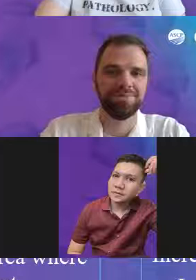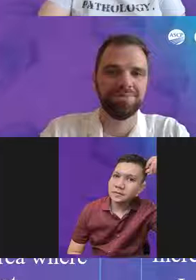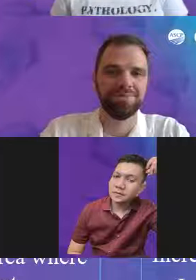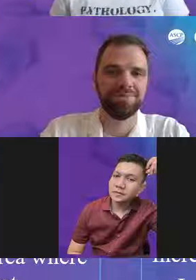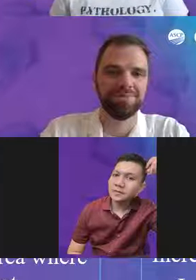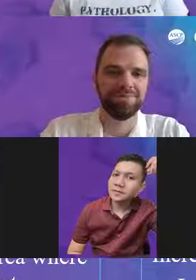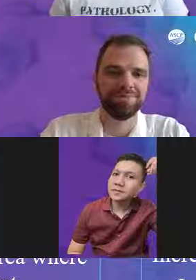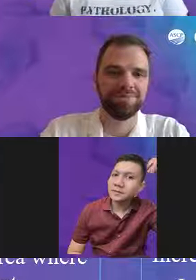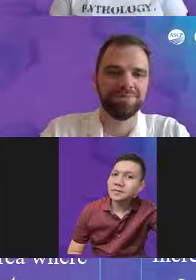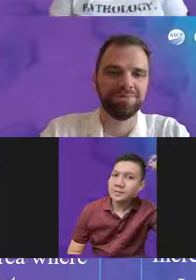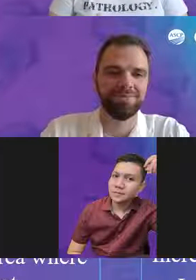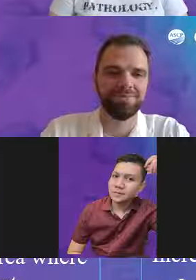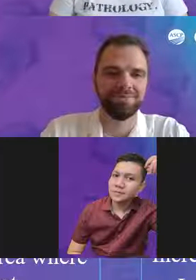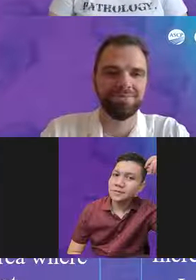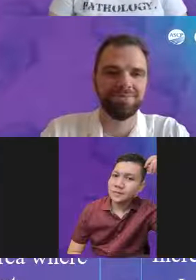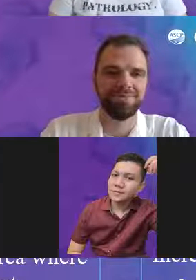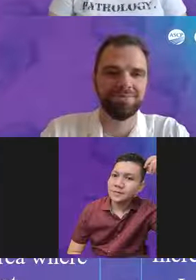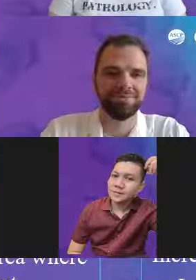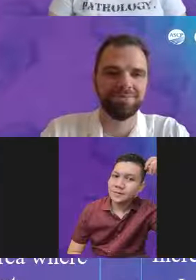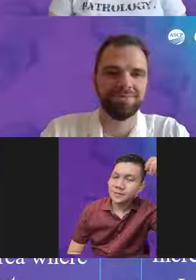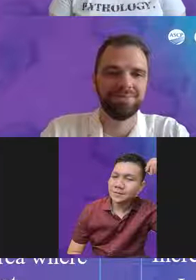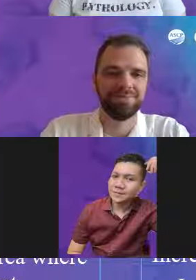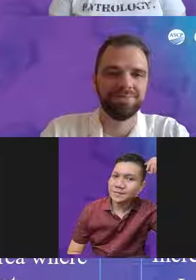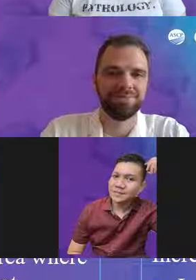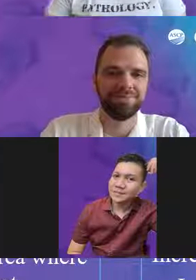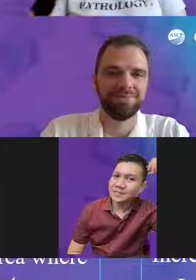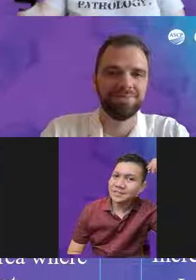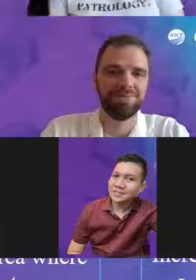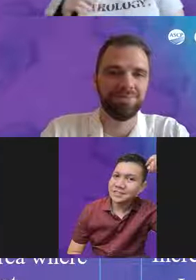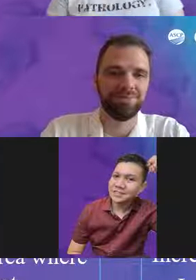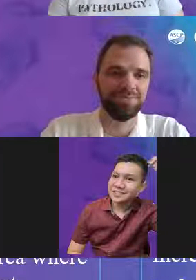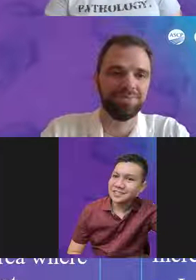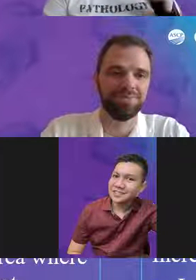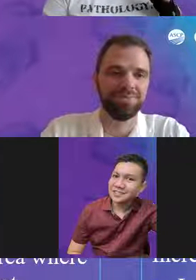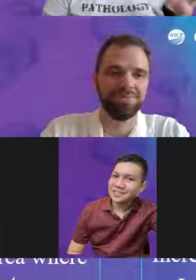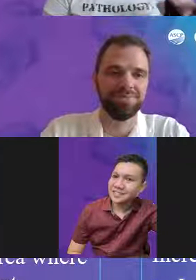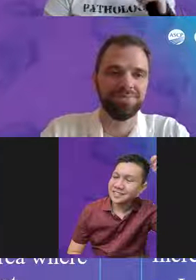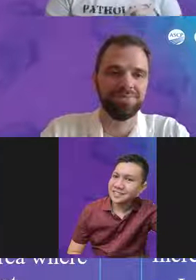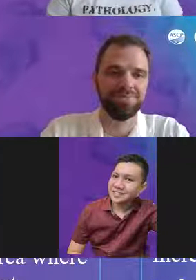It's not all. Okay. So just because you have one big one